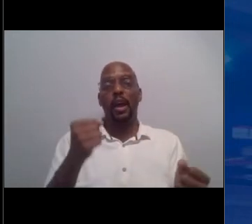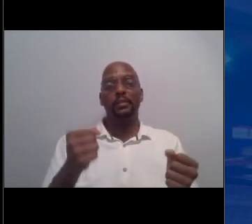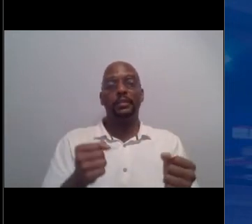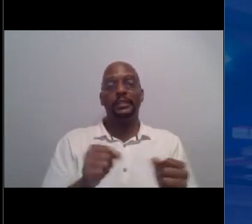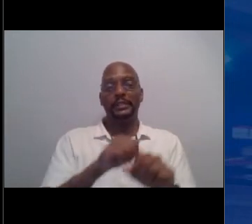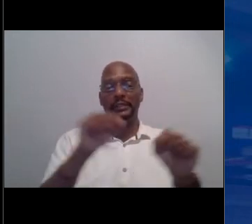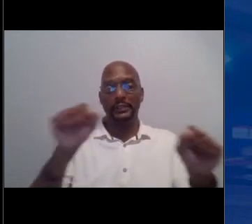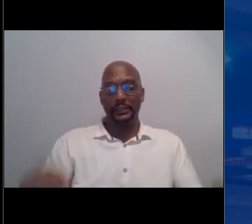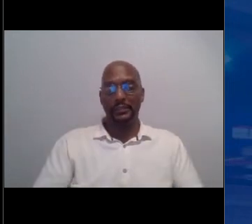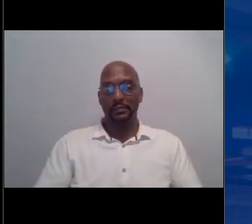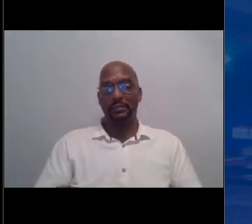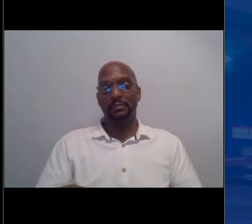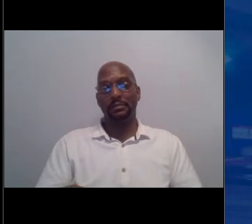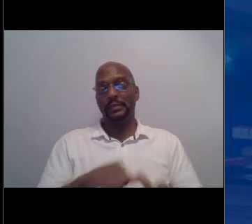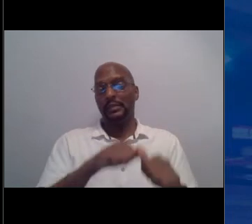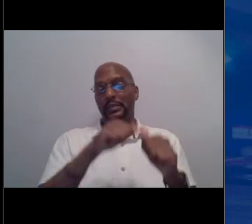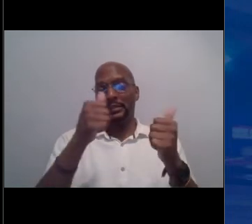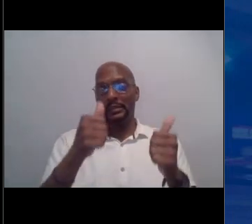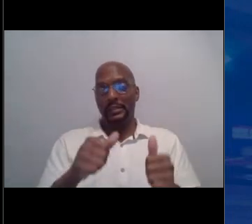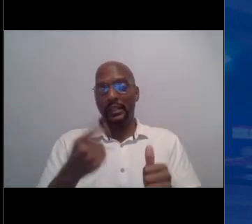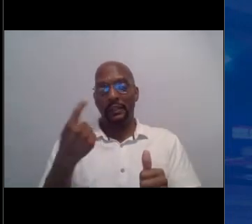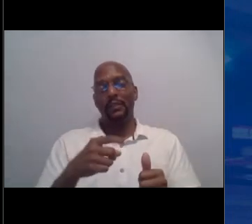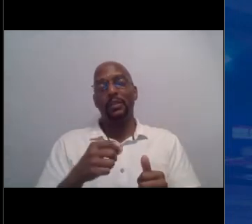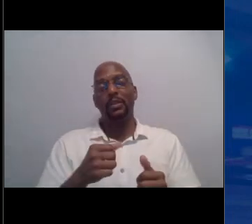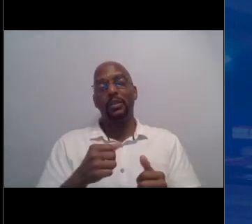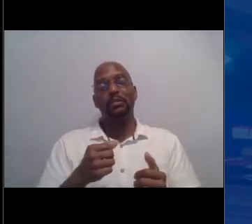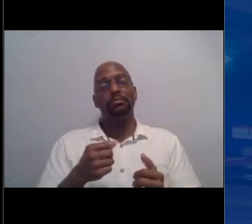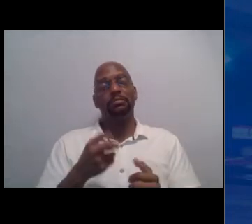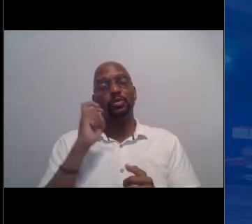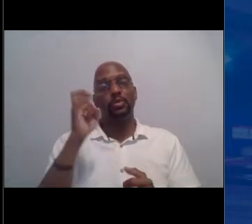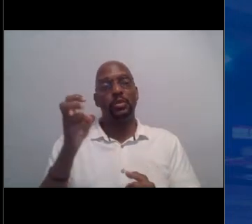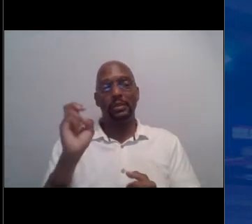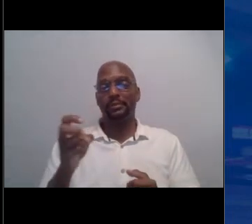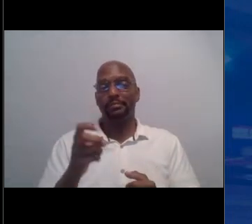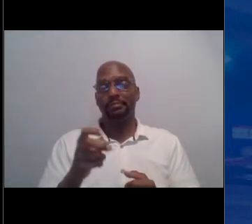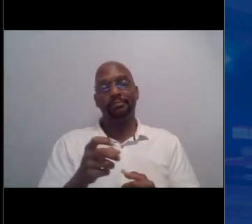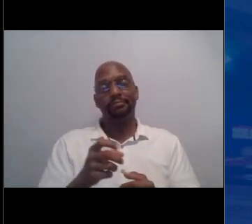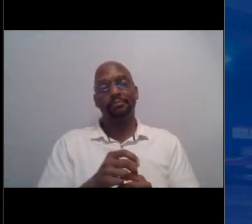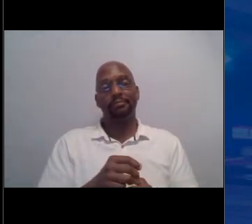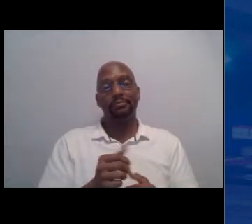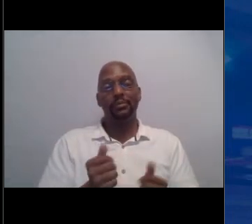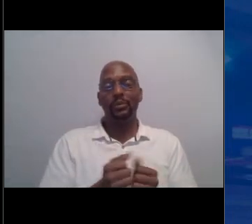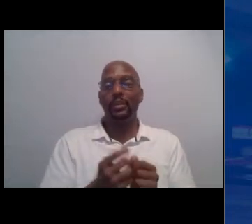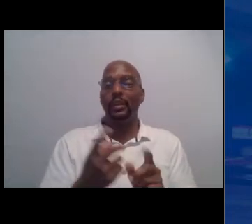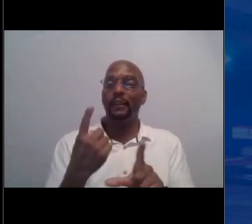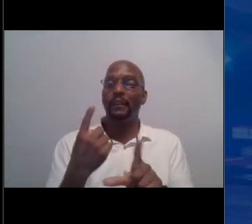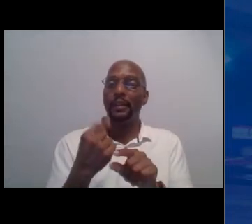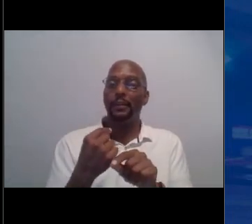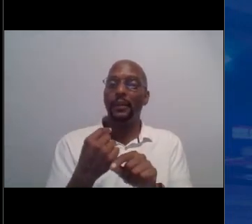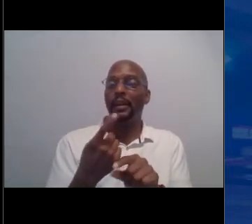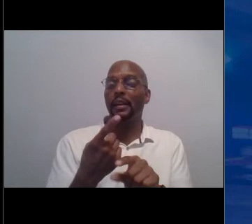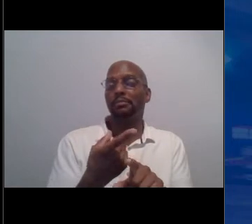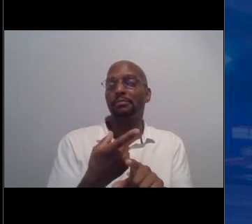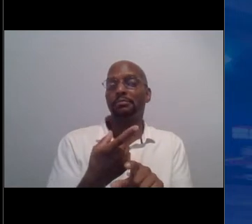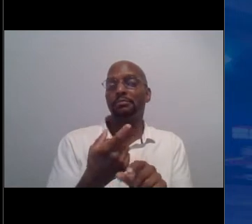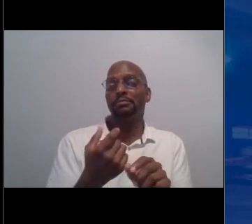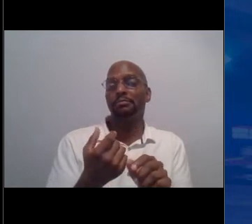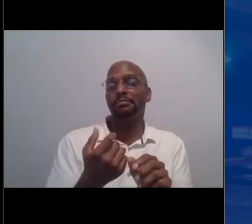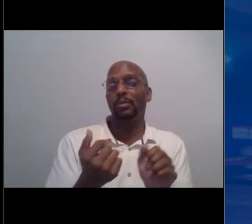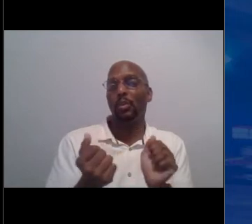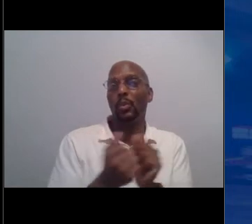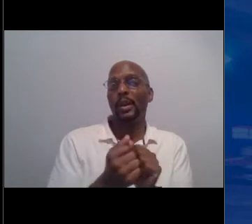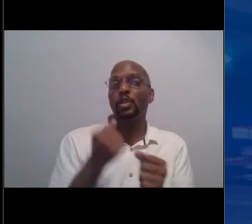systems designed specifically for transit. The feedback from the driver pool was fascinating.